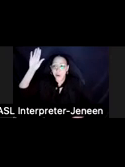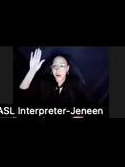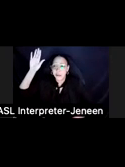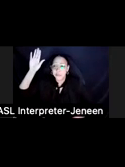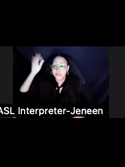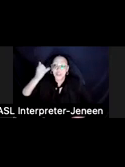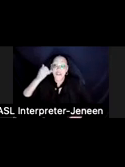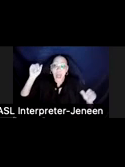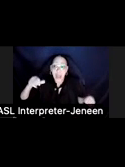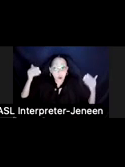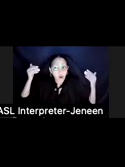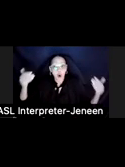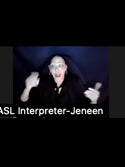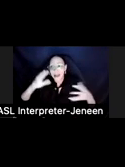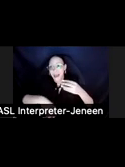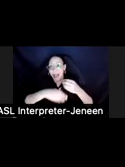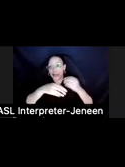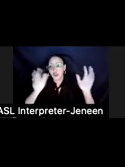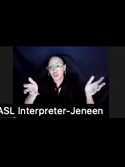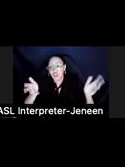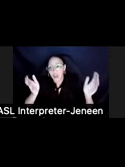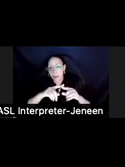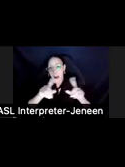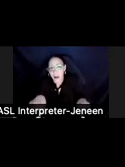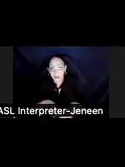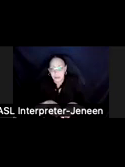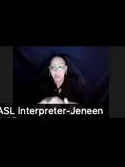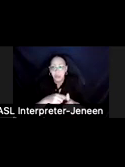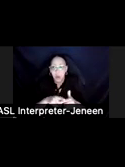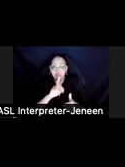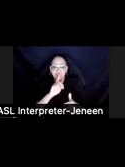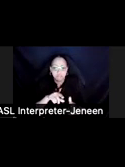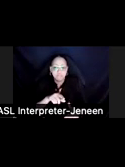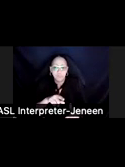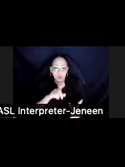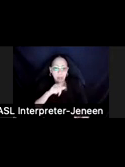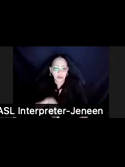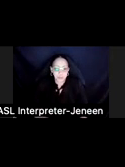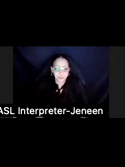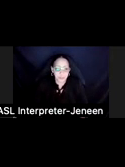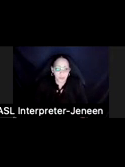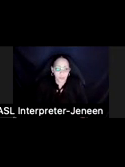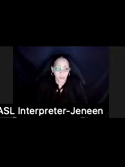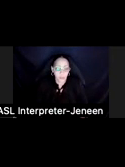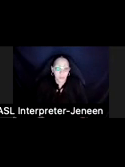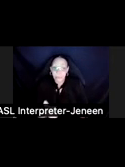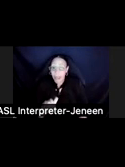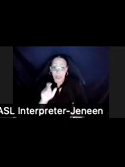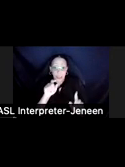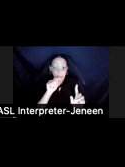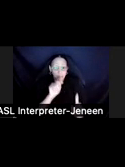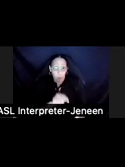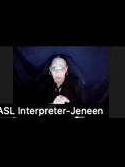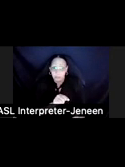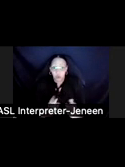able to, go ahead and add to the chat box your question, and we'll make sure that we're able to answer it. And Claire, if at any point you want to approach